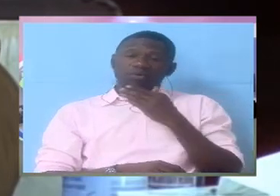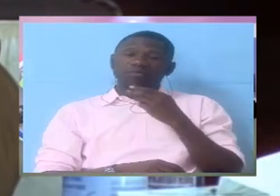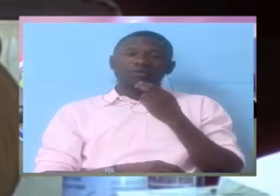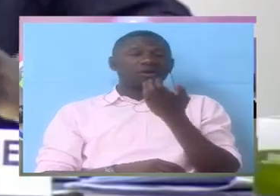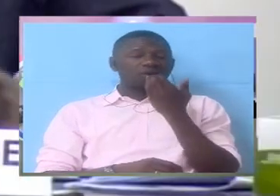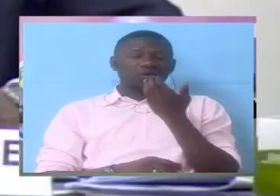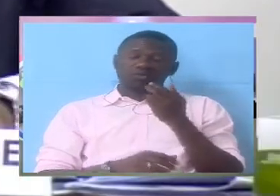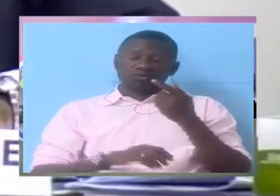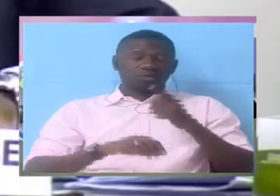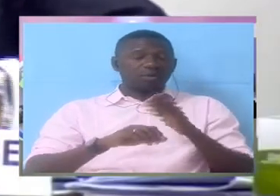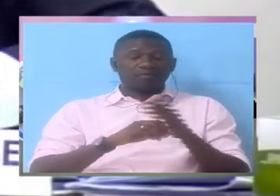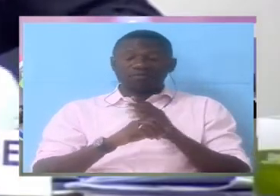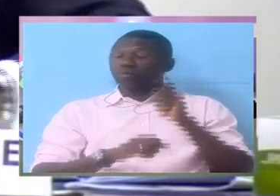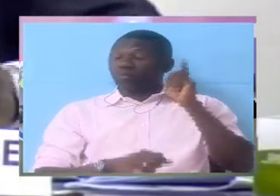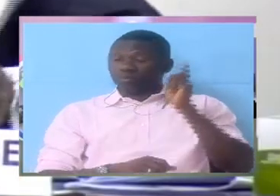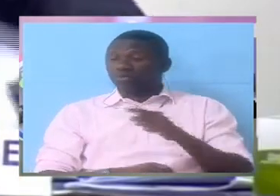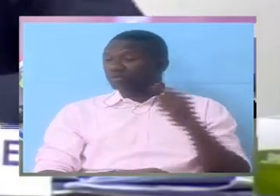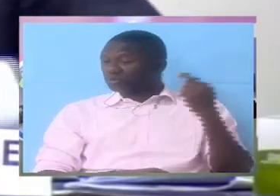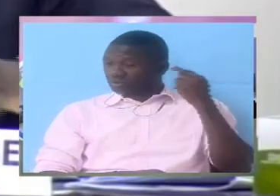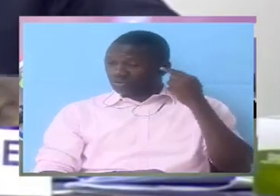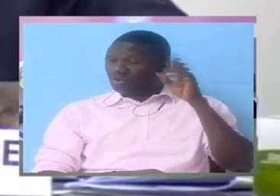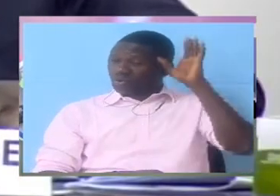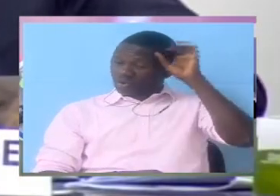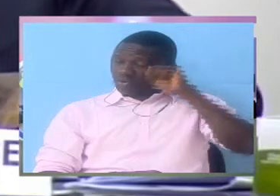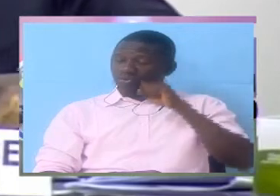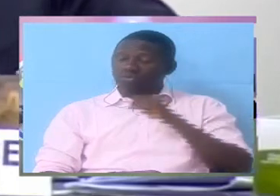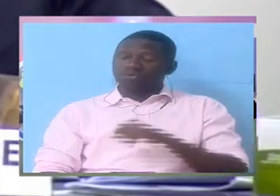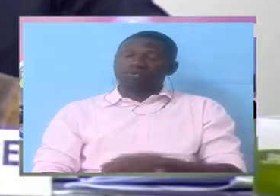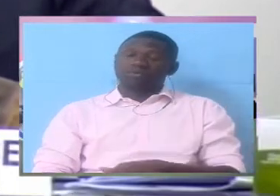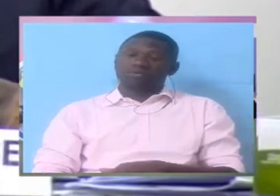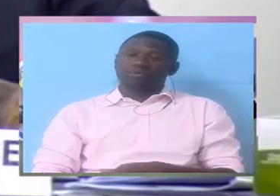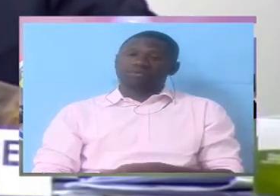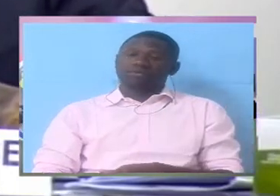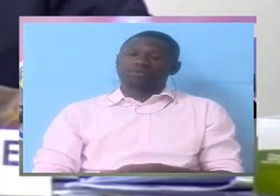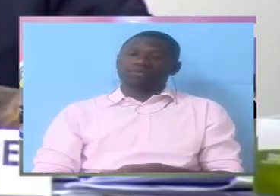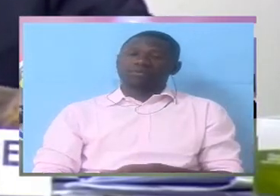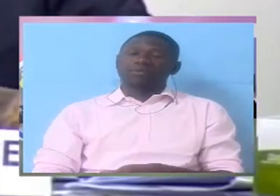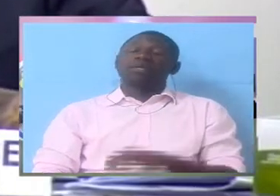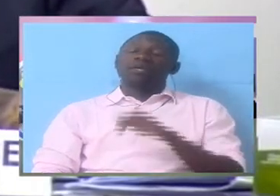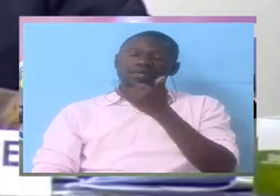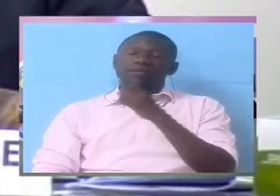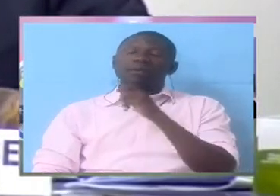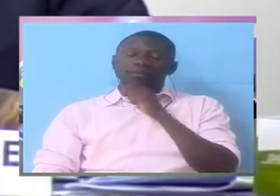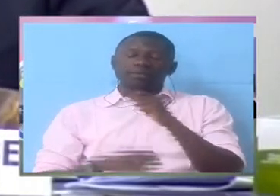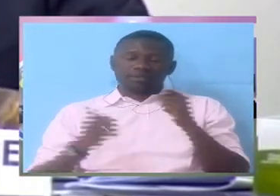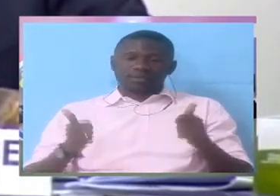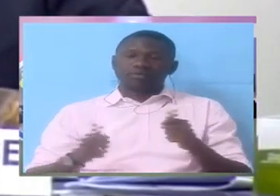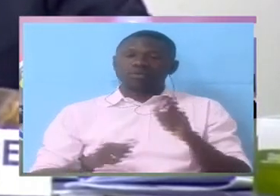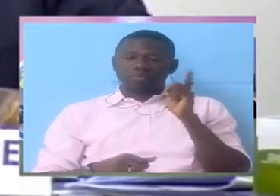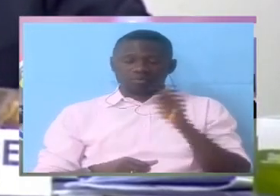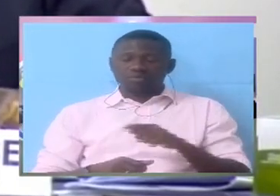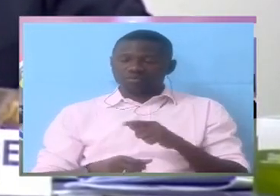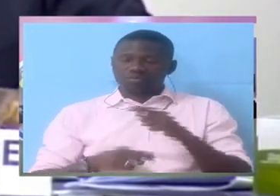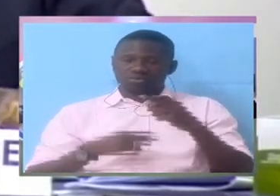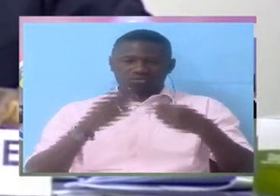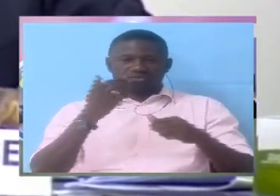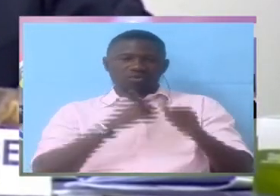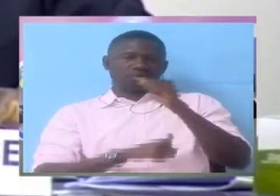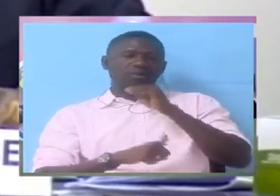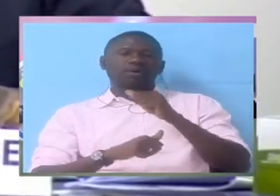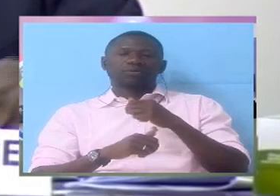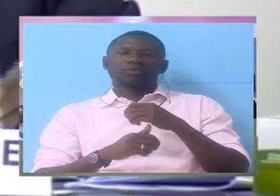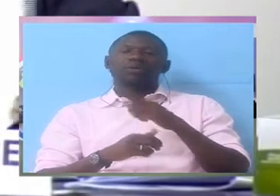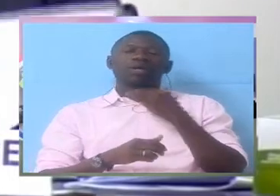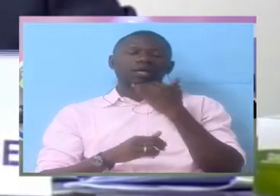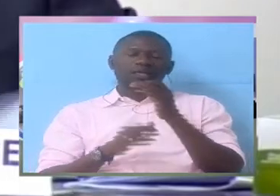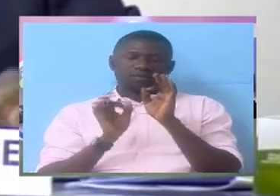it. Yes. We would come to them, Mr. Chair. Chairman. We would come to them. Chairman, ko wo tajire ya fulolu menno selo